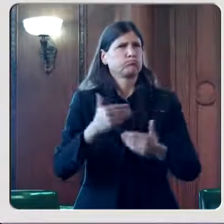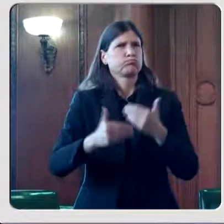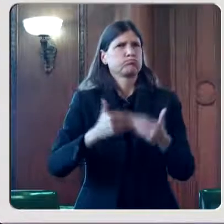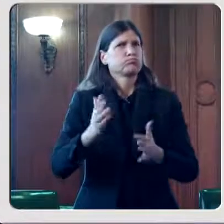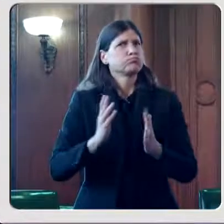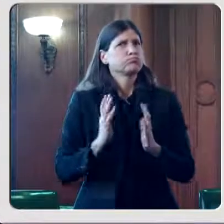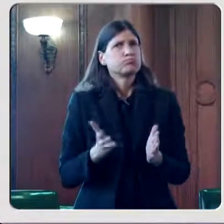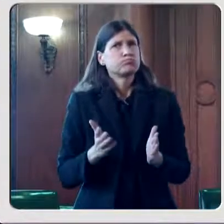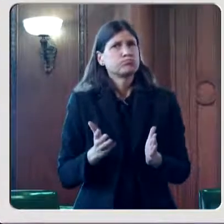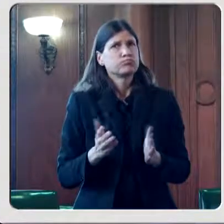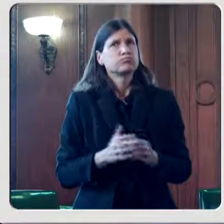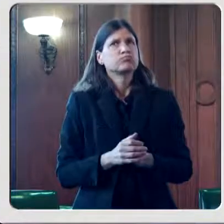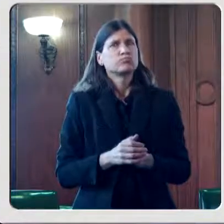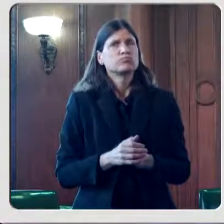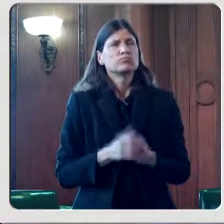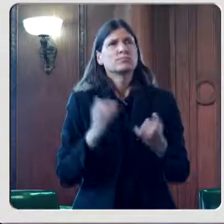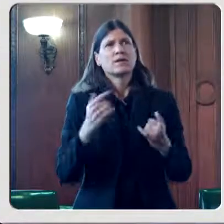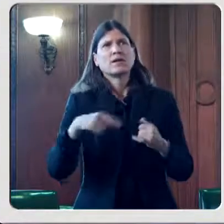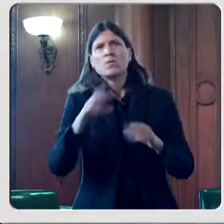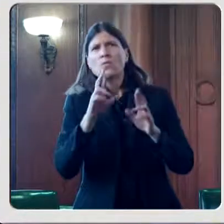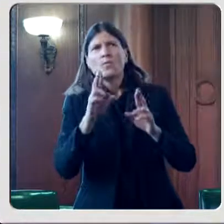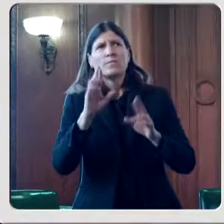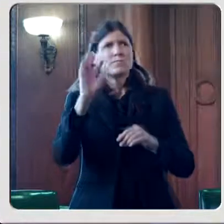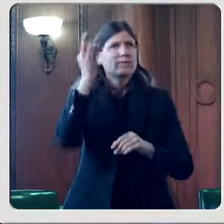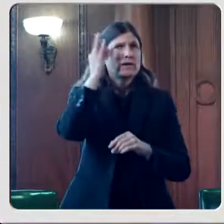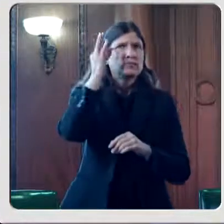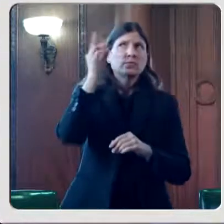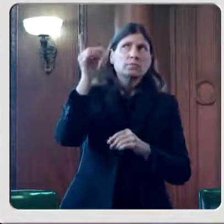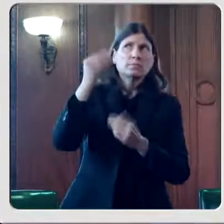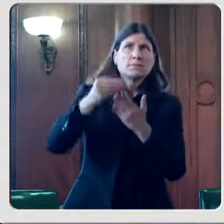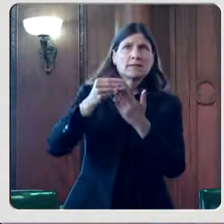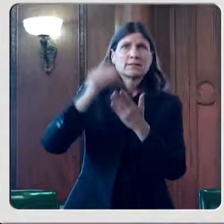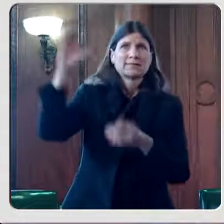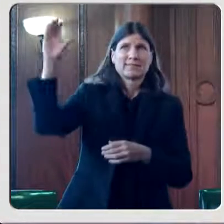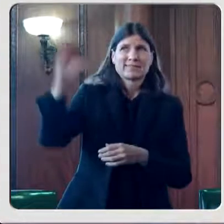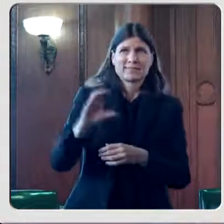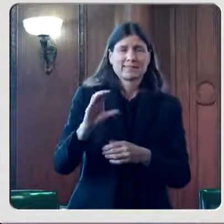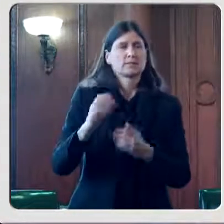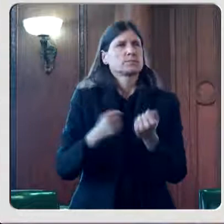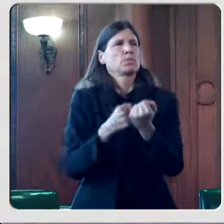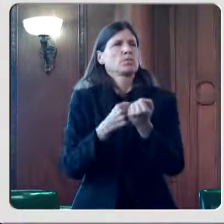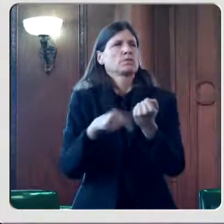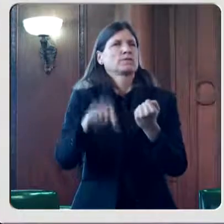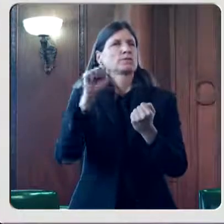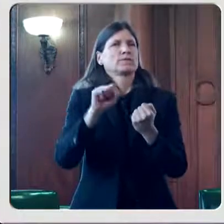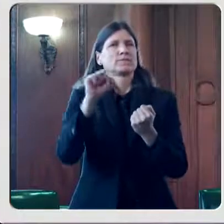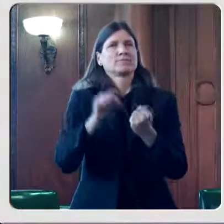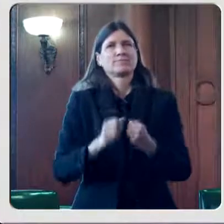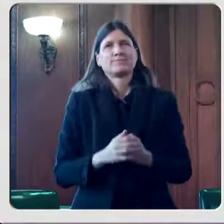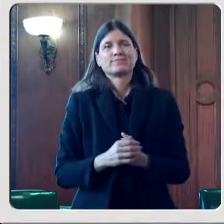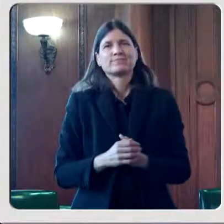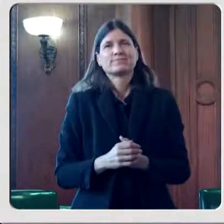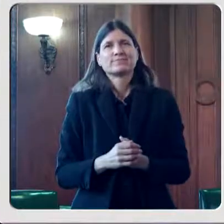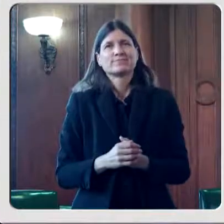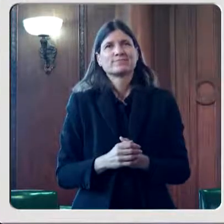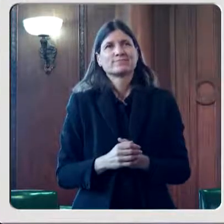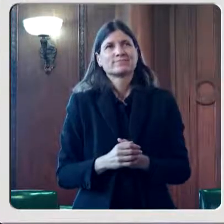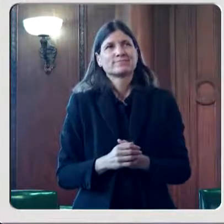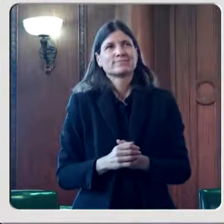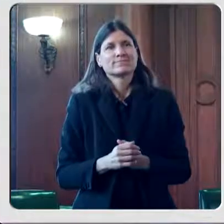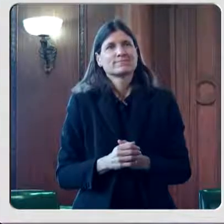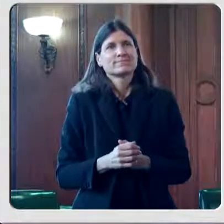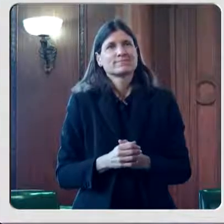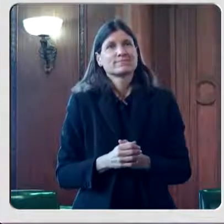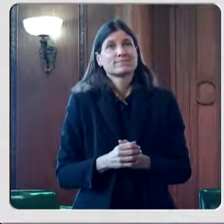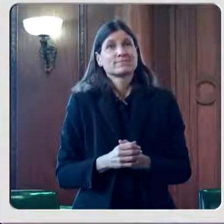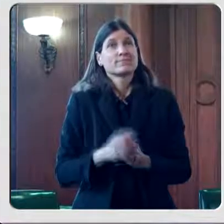monitors our federal and state stimulus packages. Also, he'll indicate to you on state, Governor